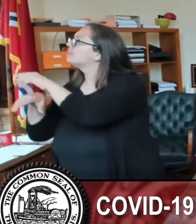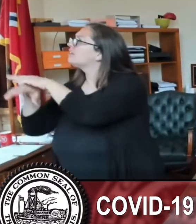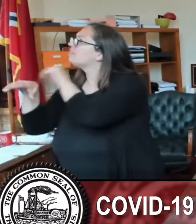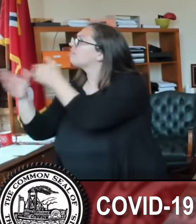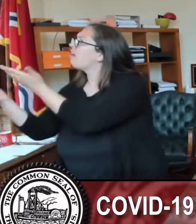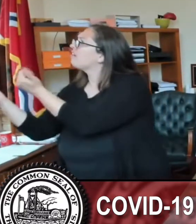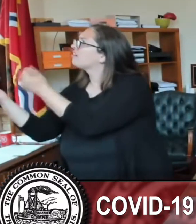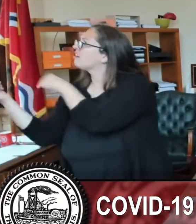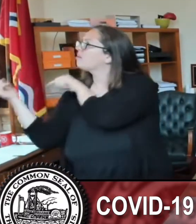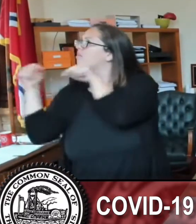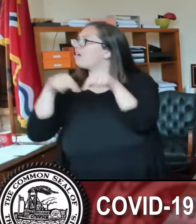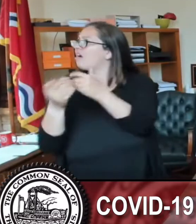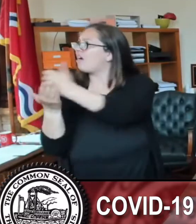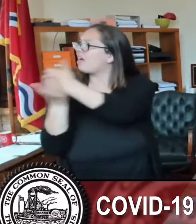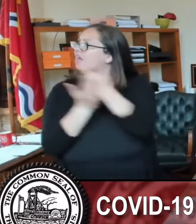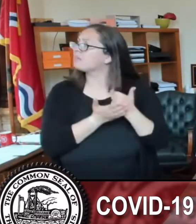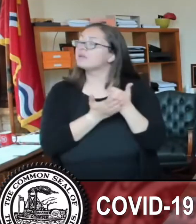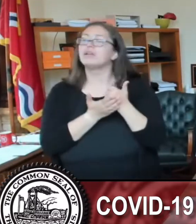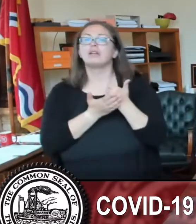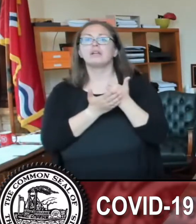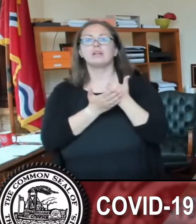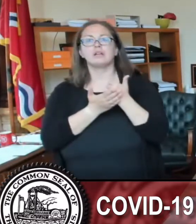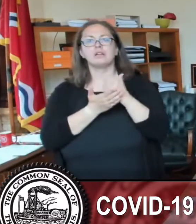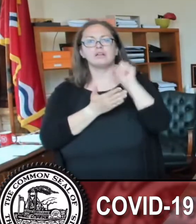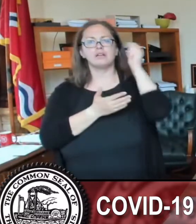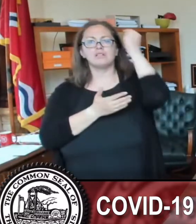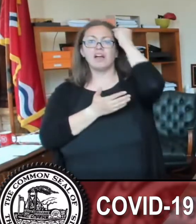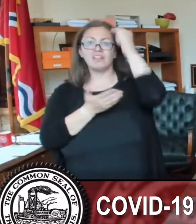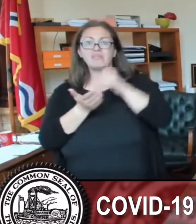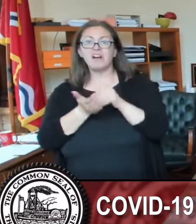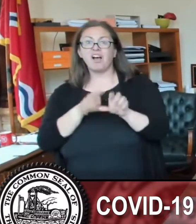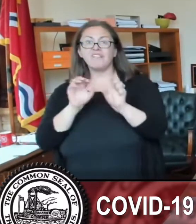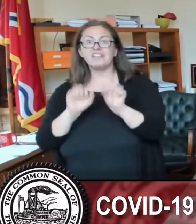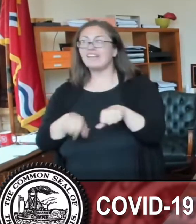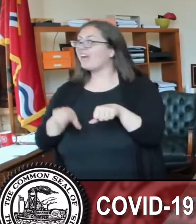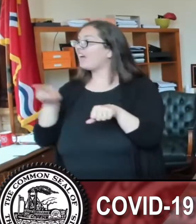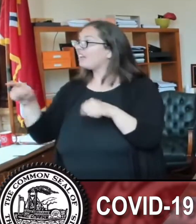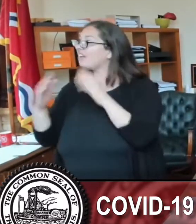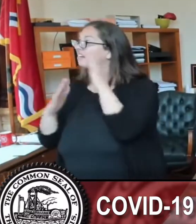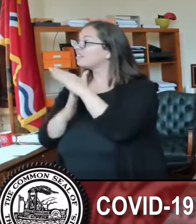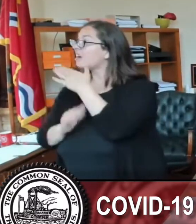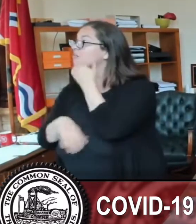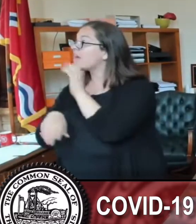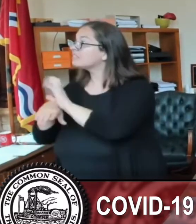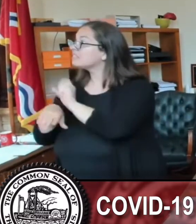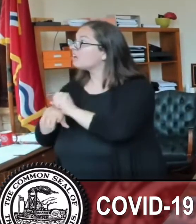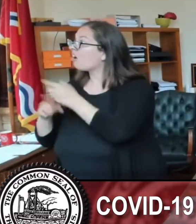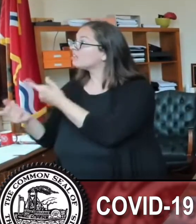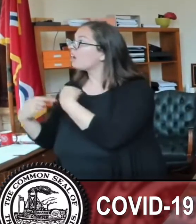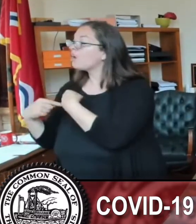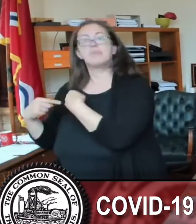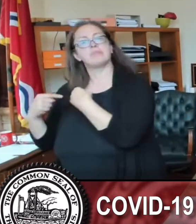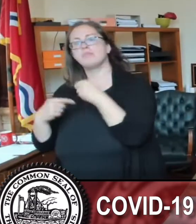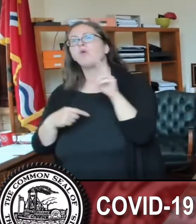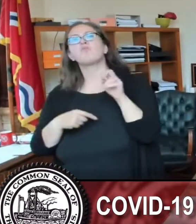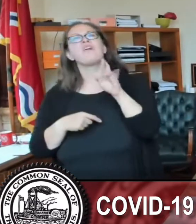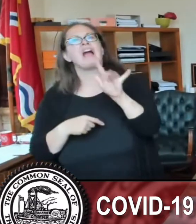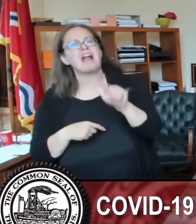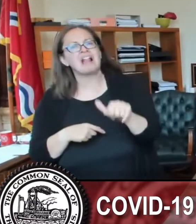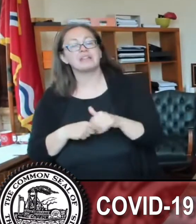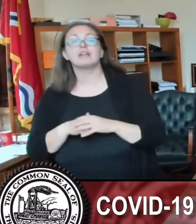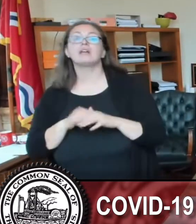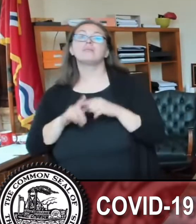The government very rarely has the chance to do that. And thanks today to civic